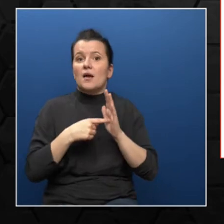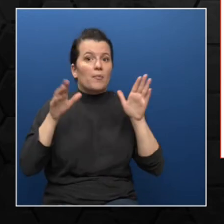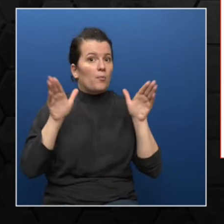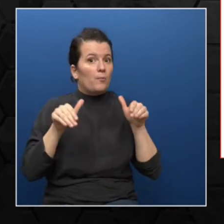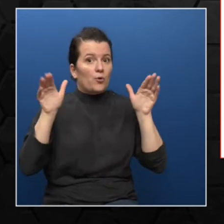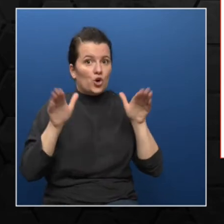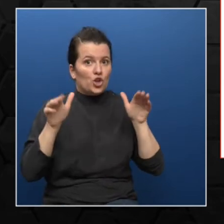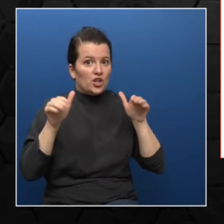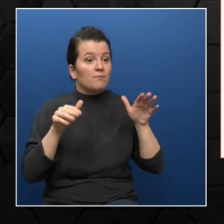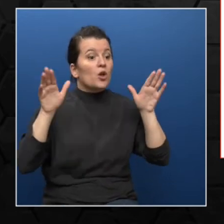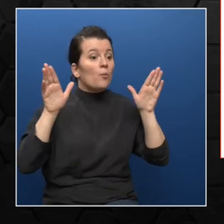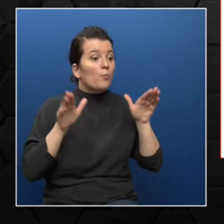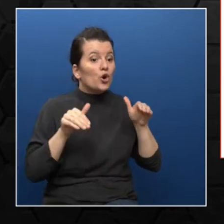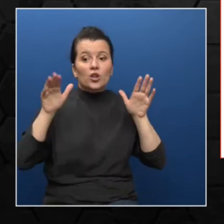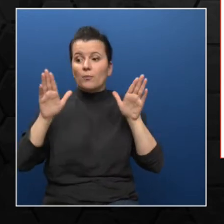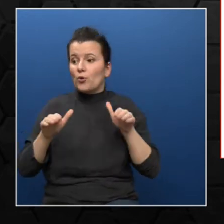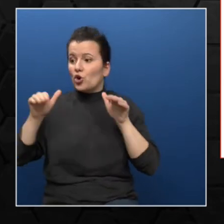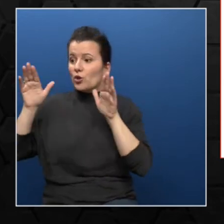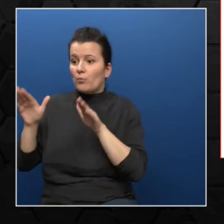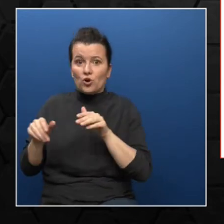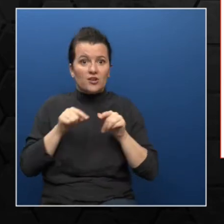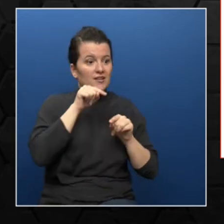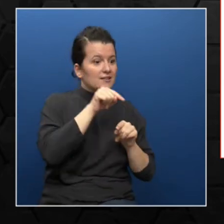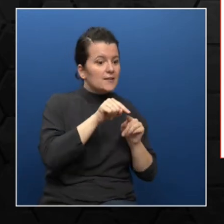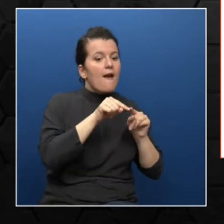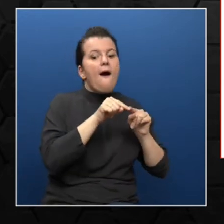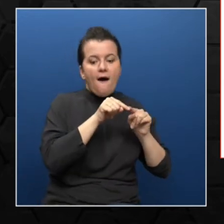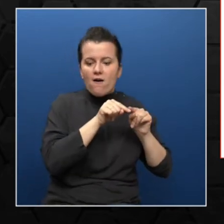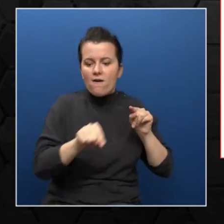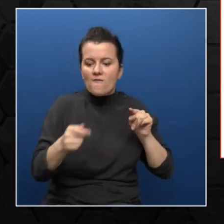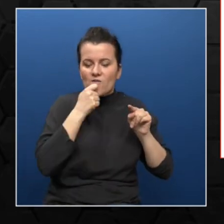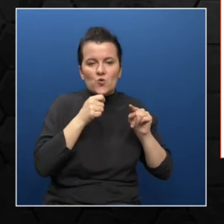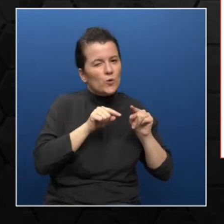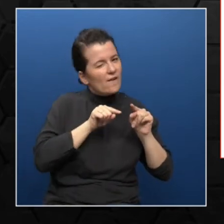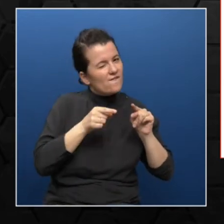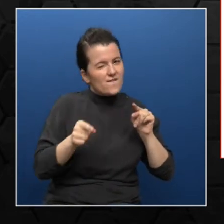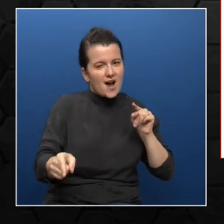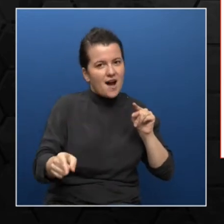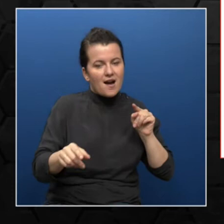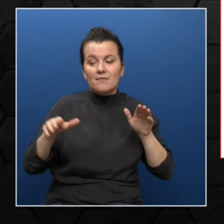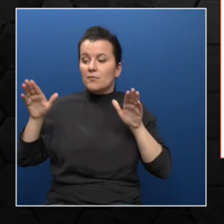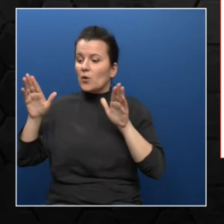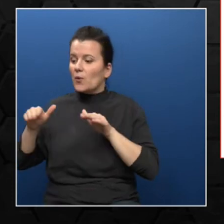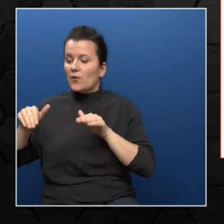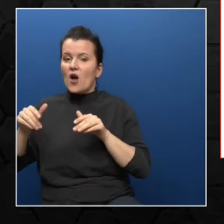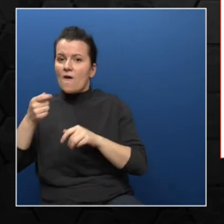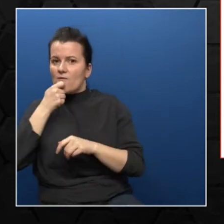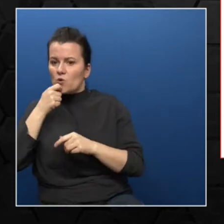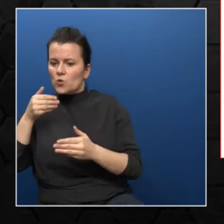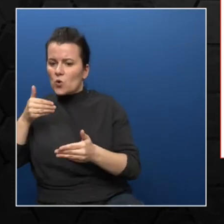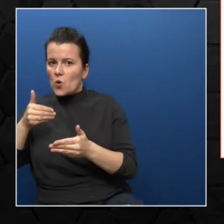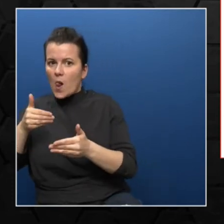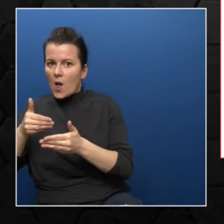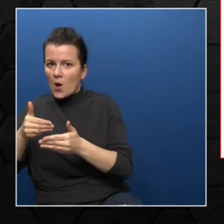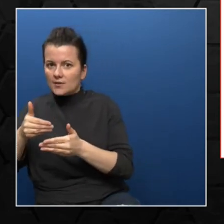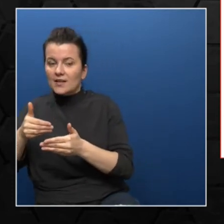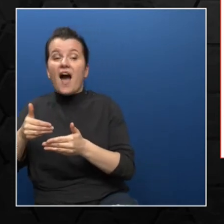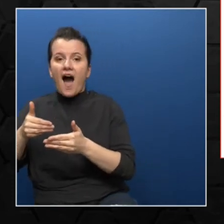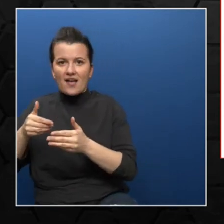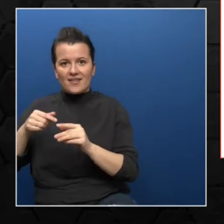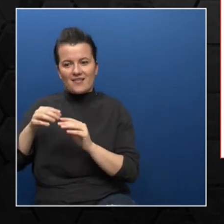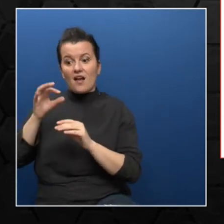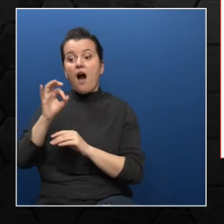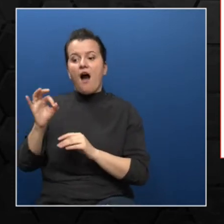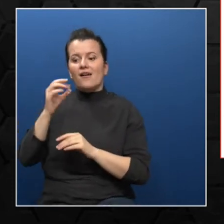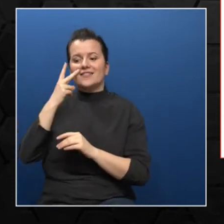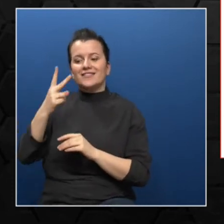and they also know what is the team's best position compared to the food on the ground. So they use these two parameters to sort of